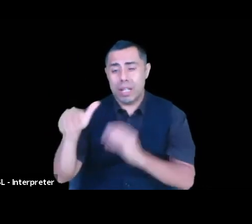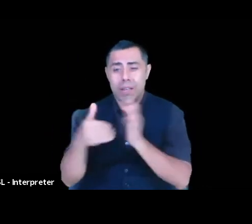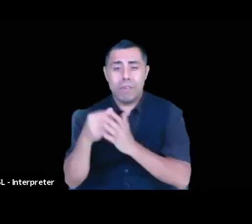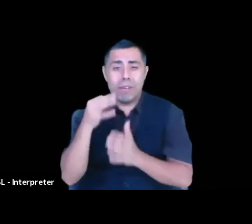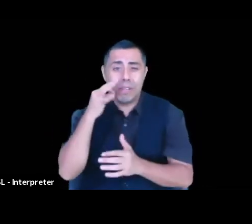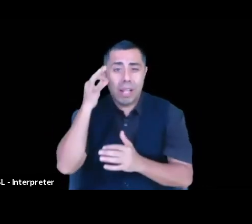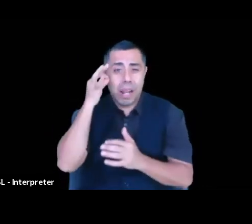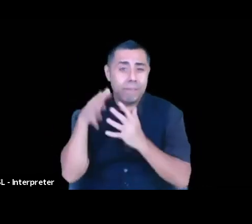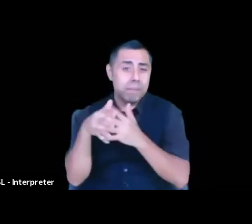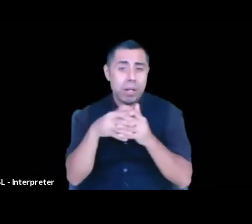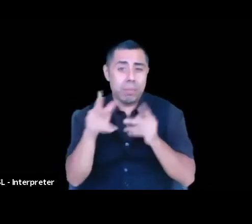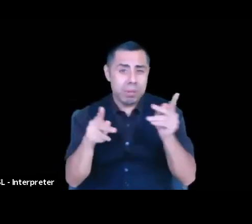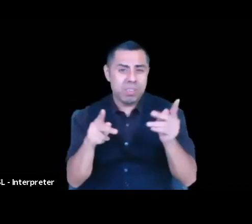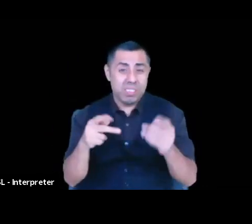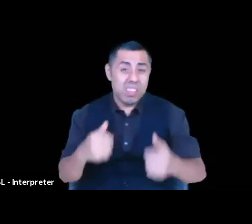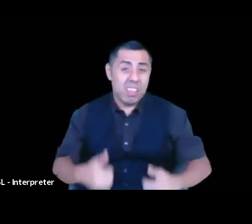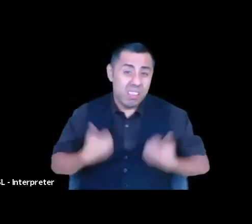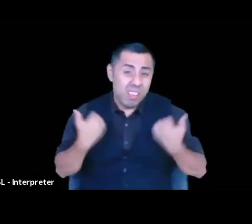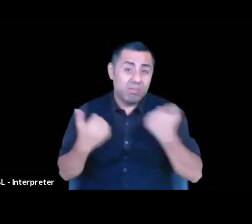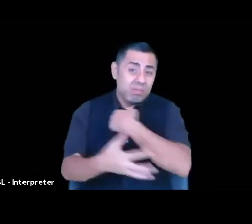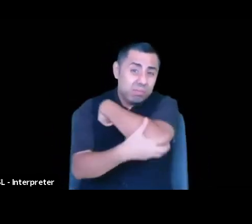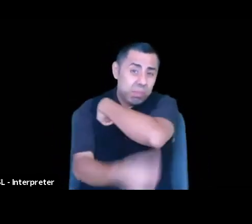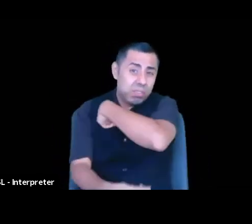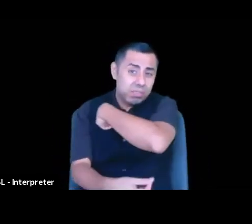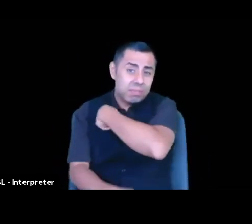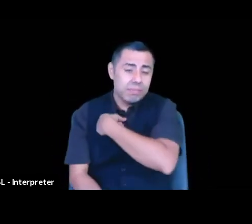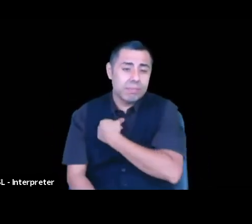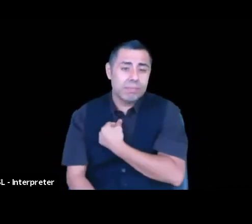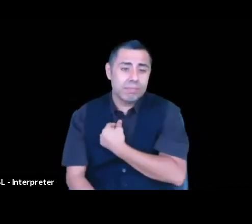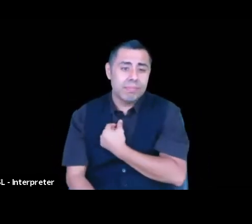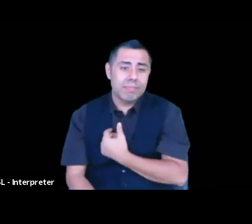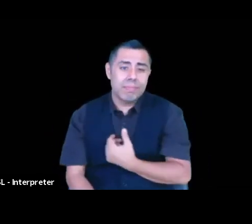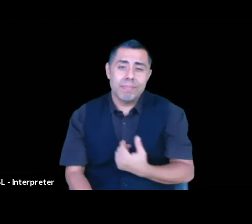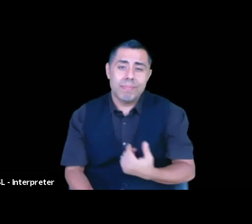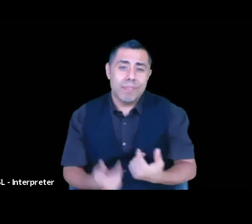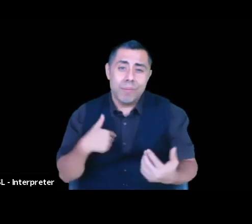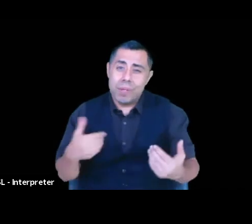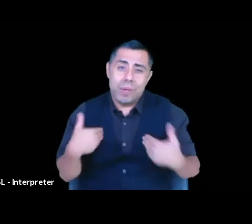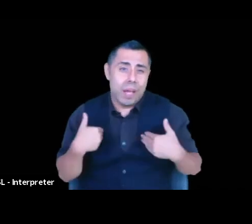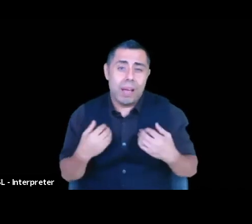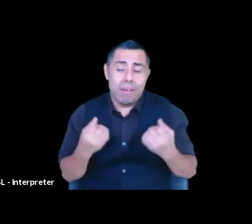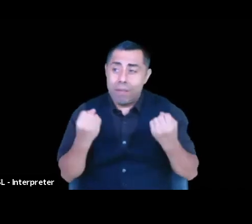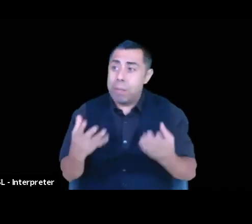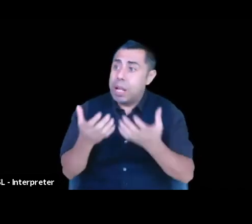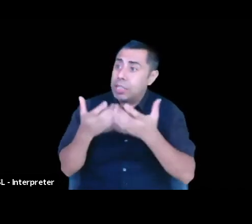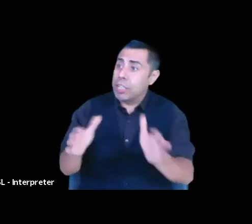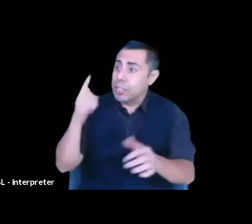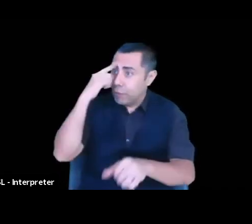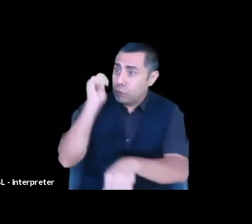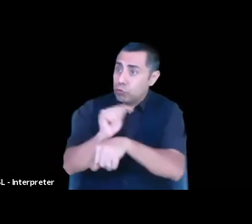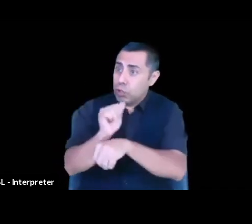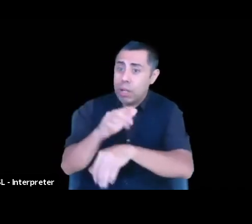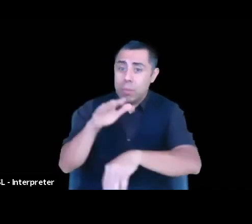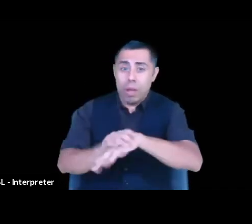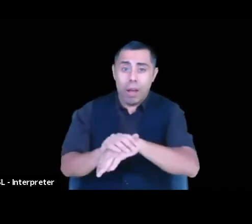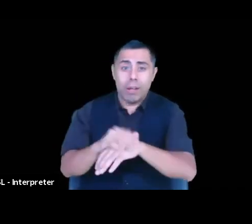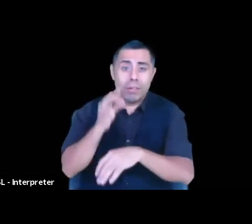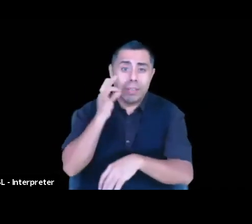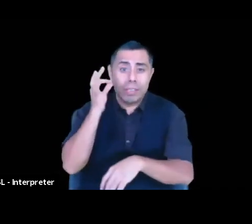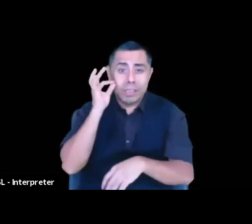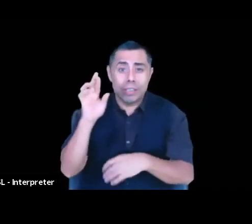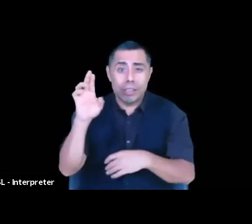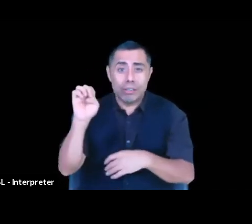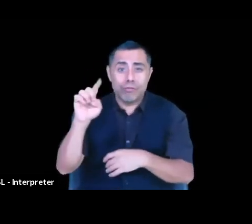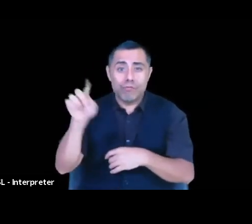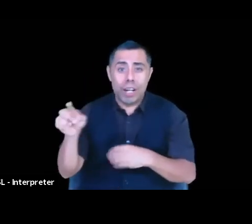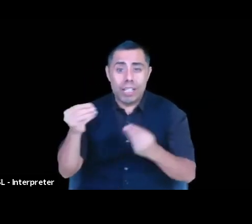And, you know, we don't have a lot of job opportunities on the reservation. I'm very fortunate to be